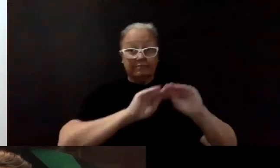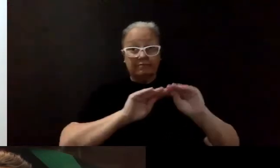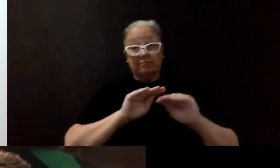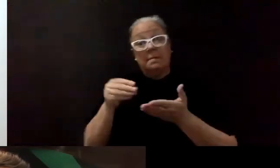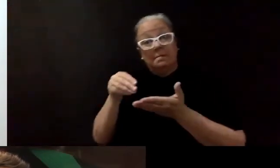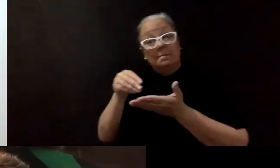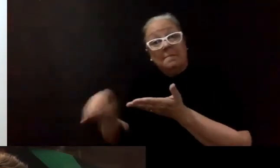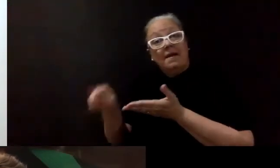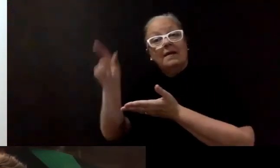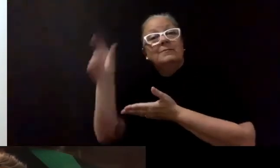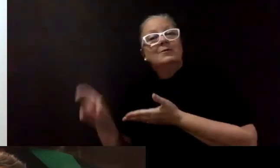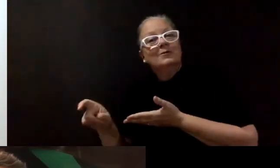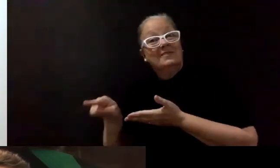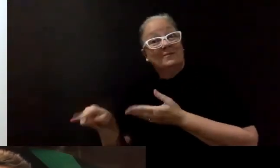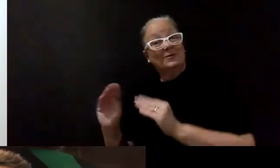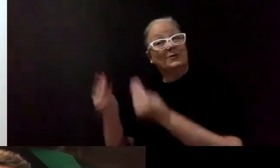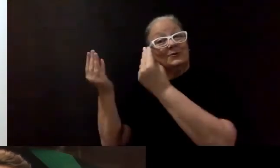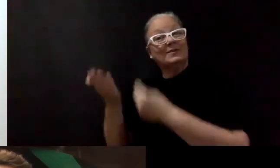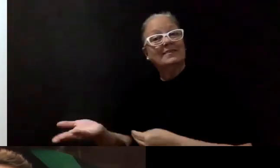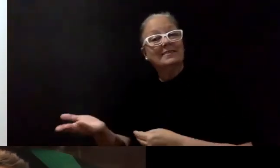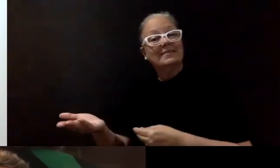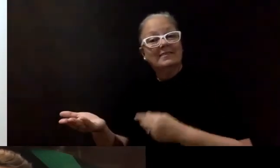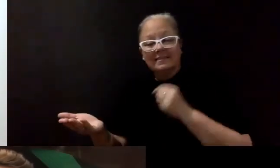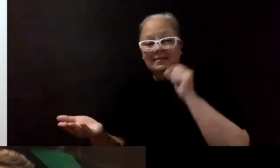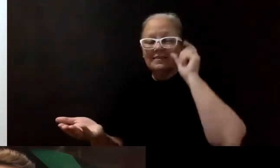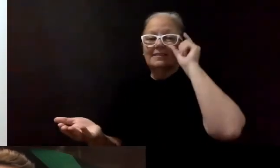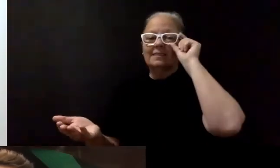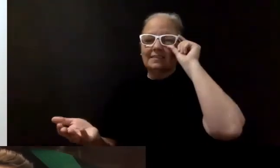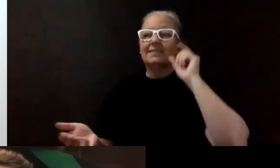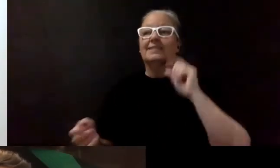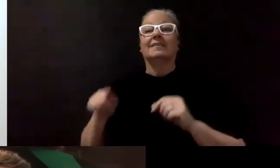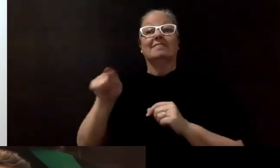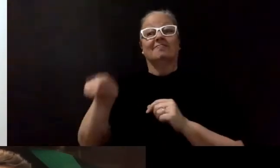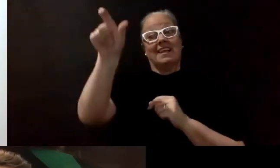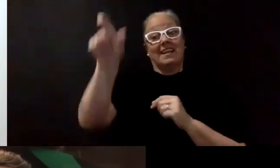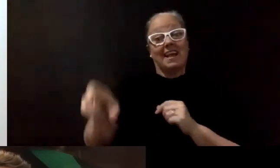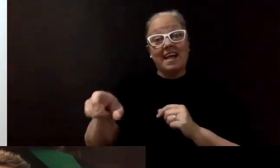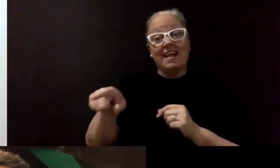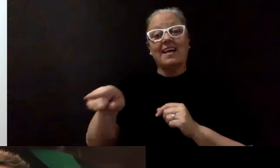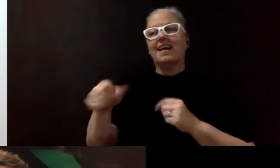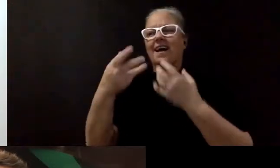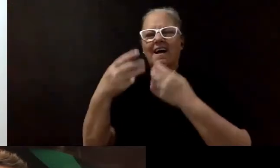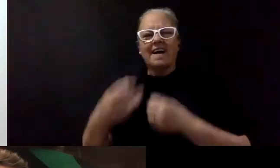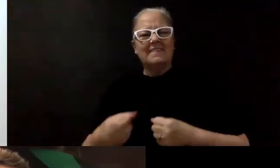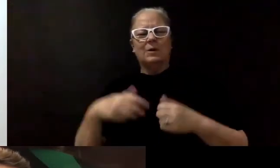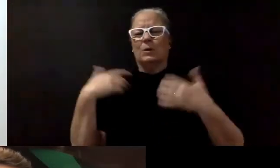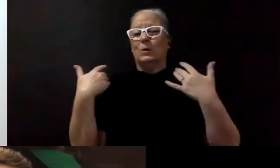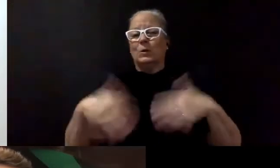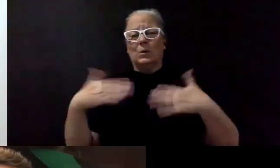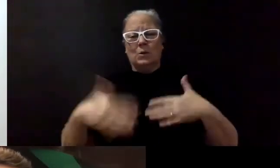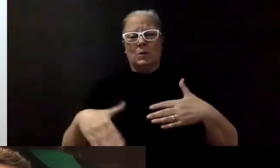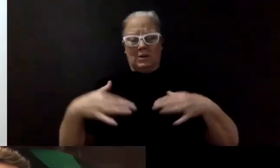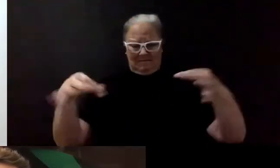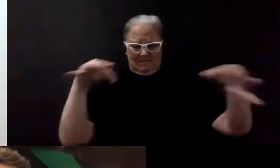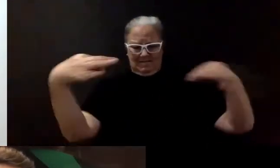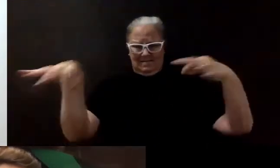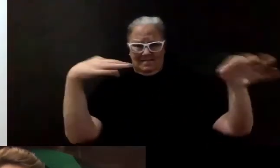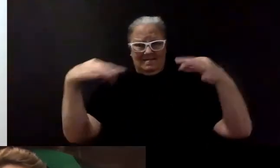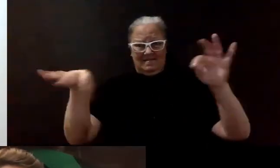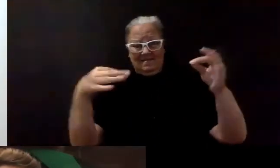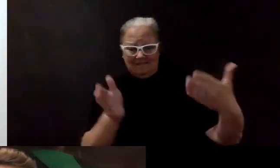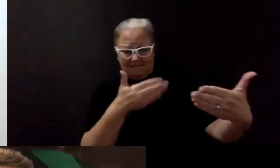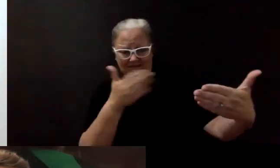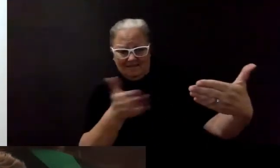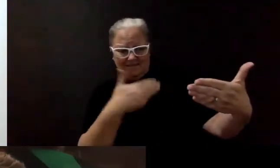and the client came out with this awesome, youthful-looking document that completely nailed the